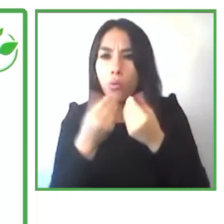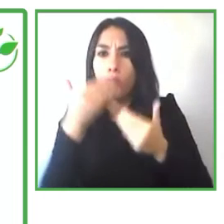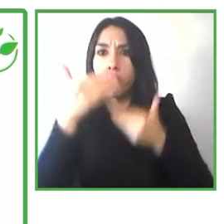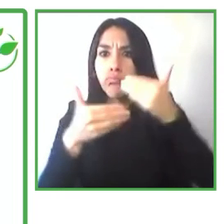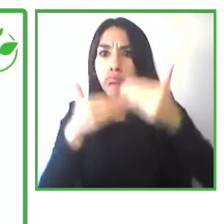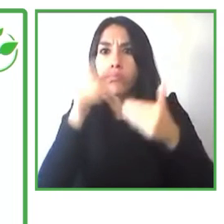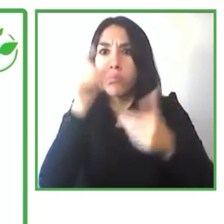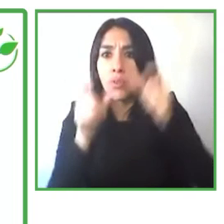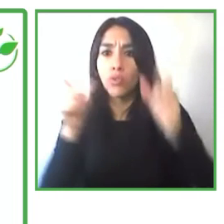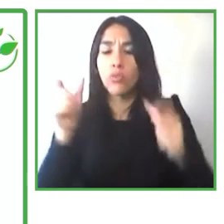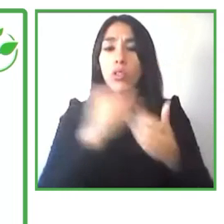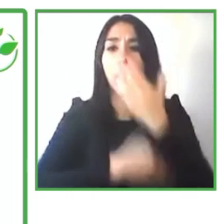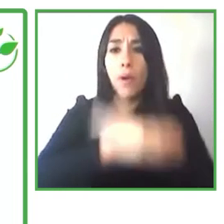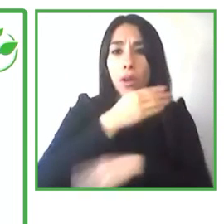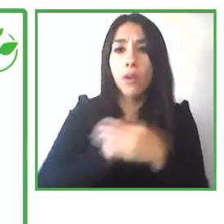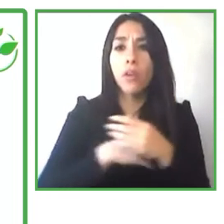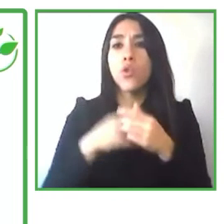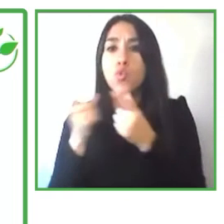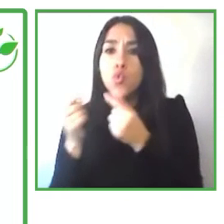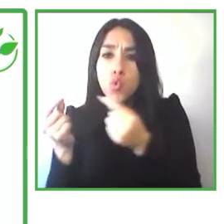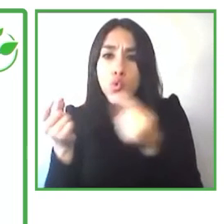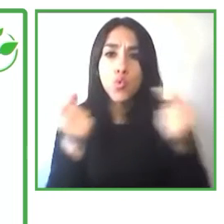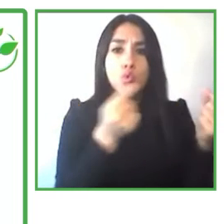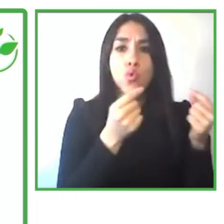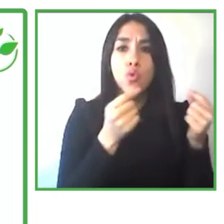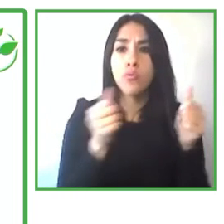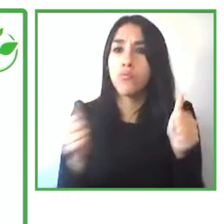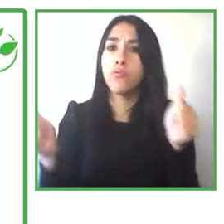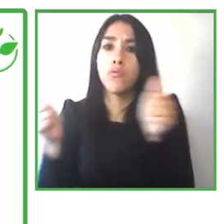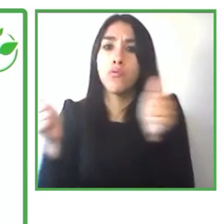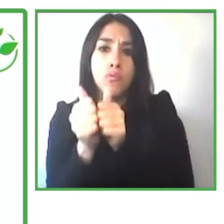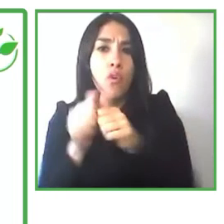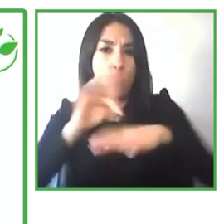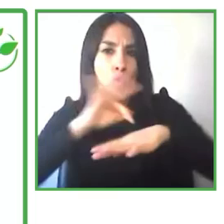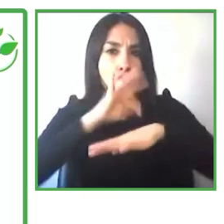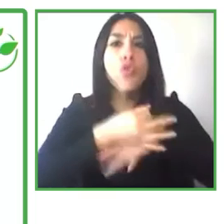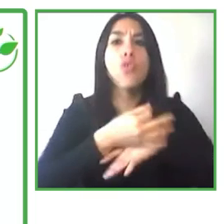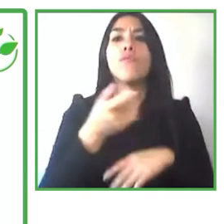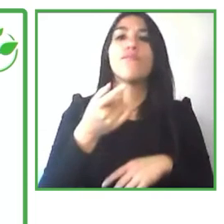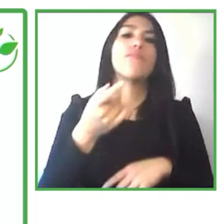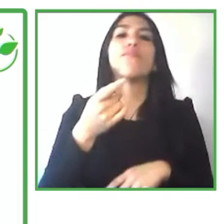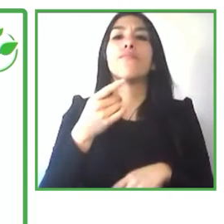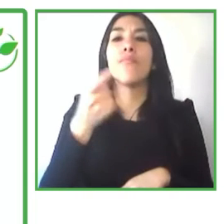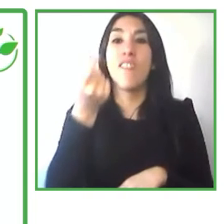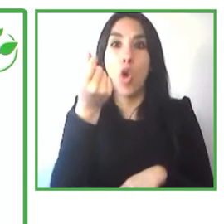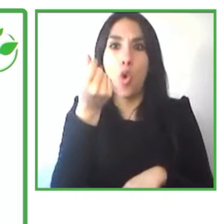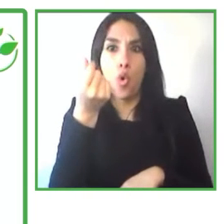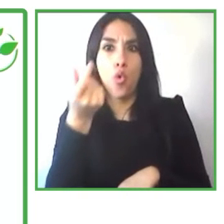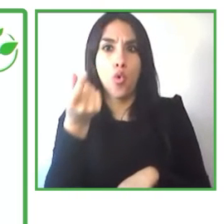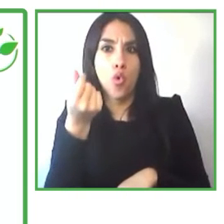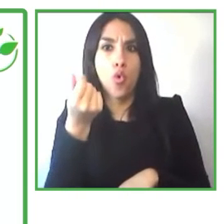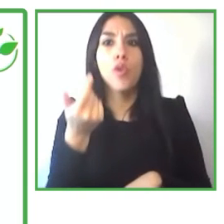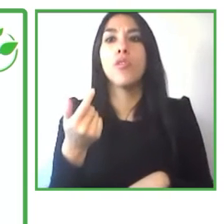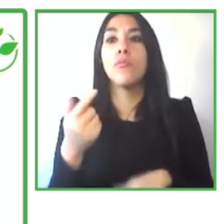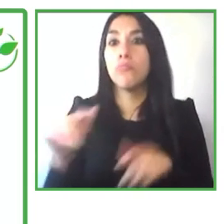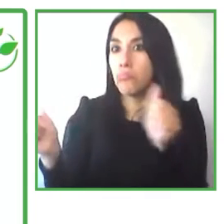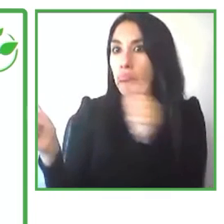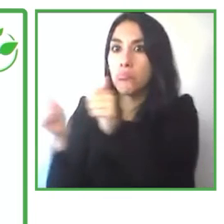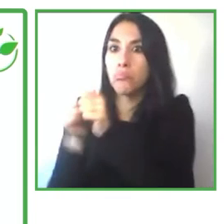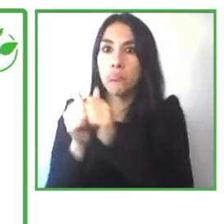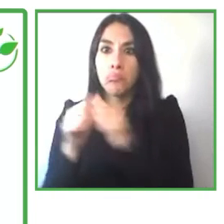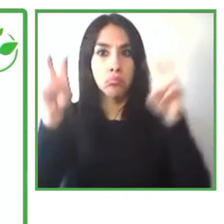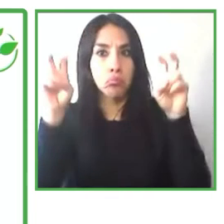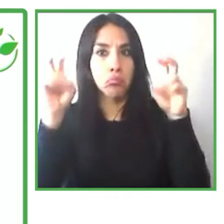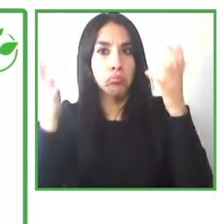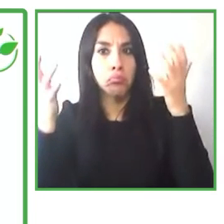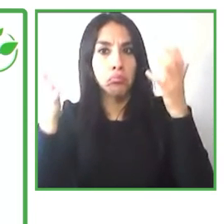in 2019, was Making the Future of Work Inclusive of People with Disabilities. So with this year's publication, we zoomed into one